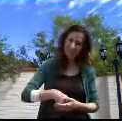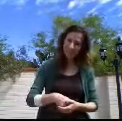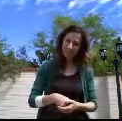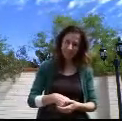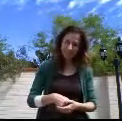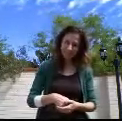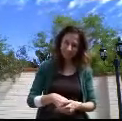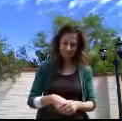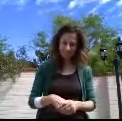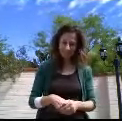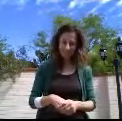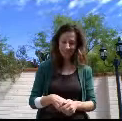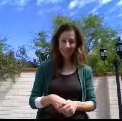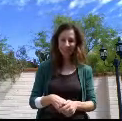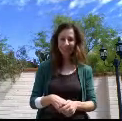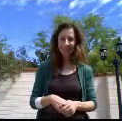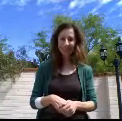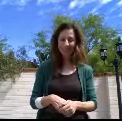Come on.